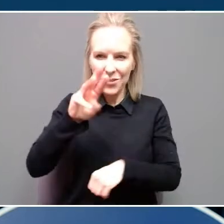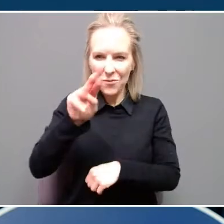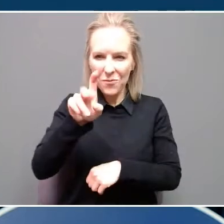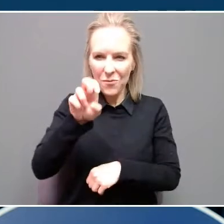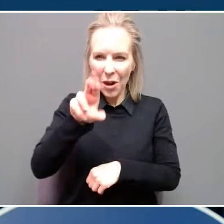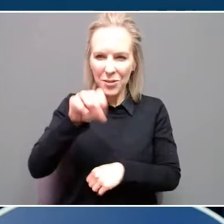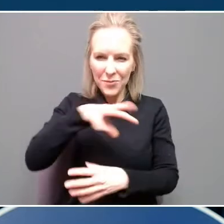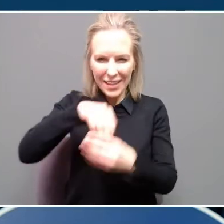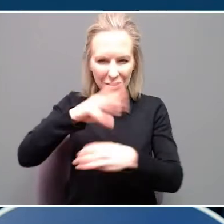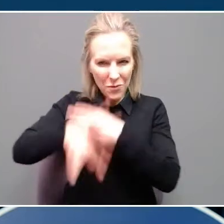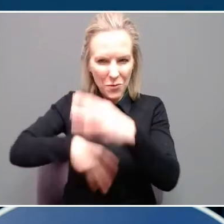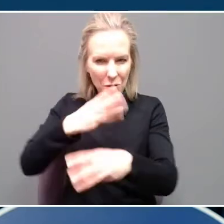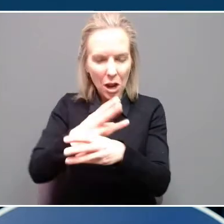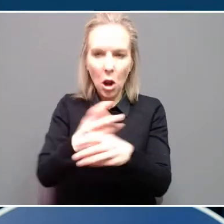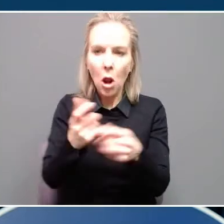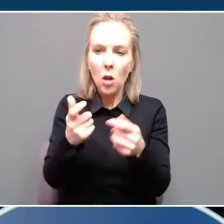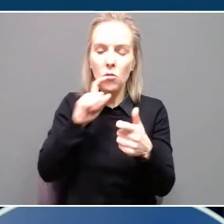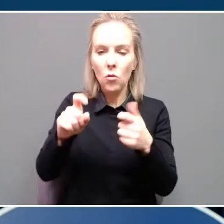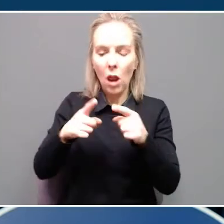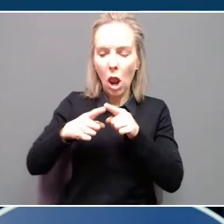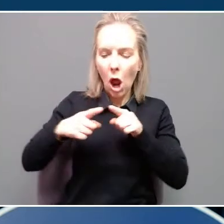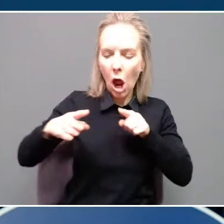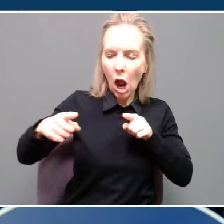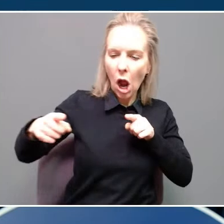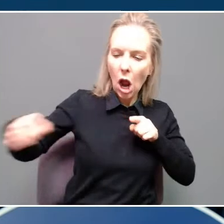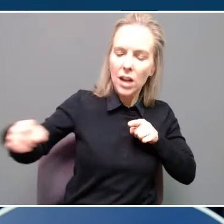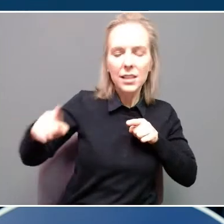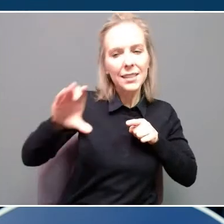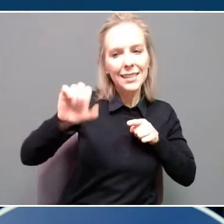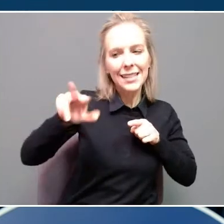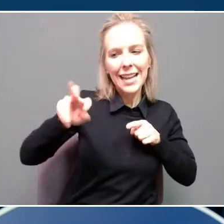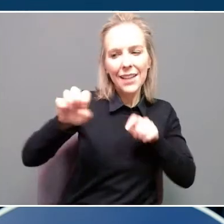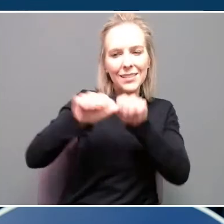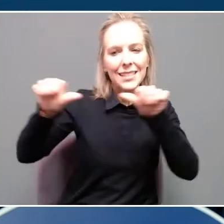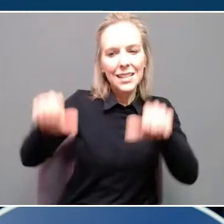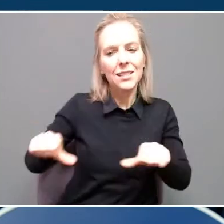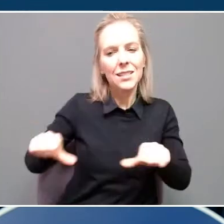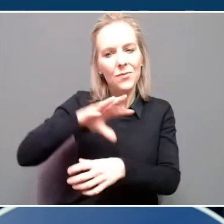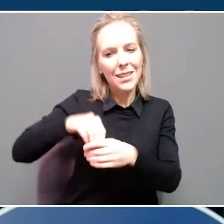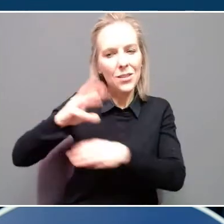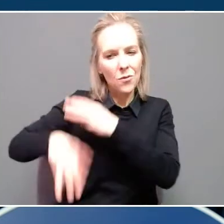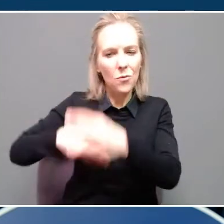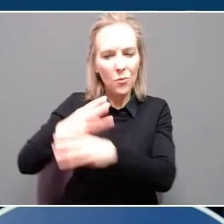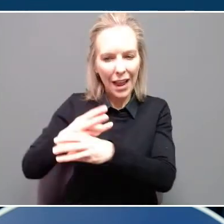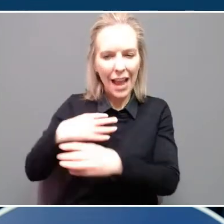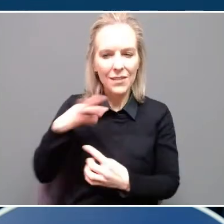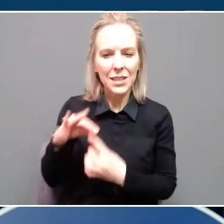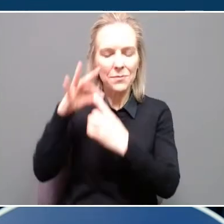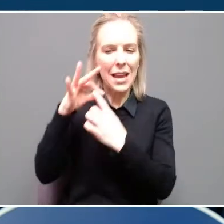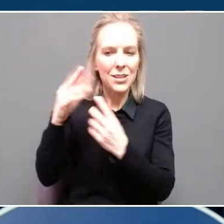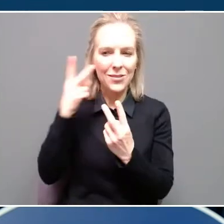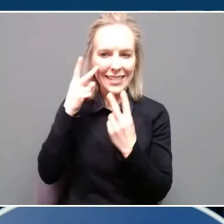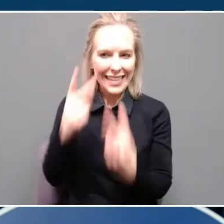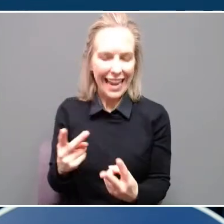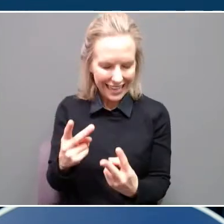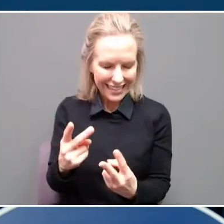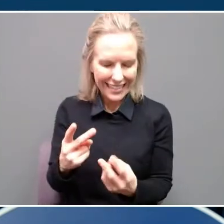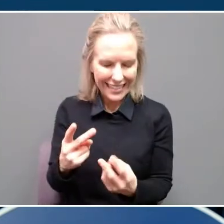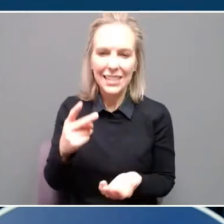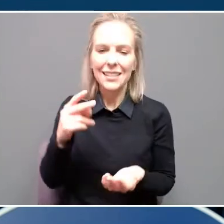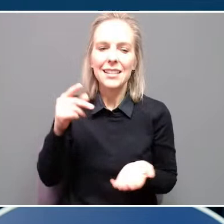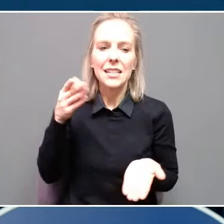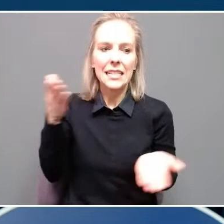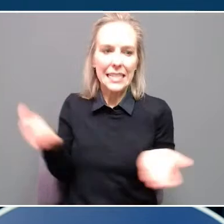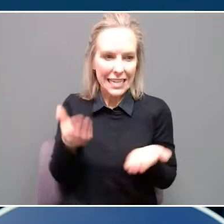the United States and North America. And they're going to have a special guest, Yo-Yo Ma, That's going to happen right here